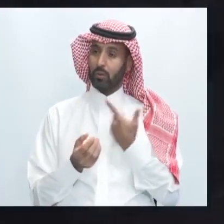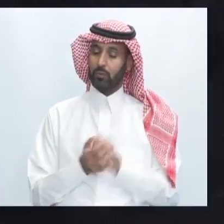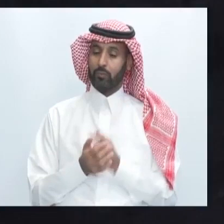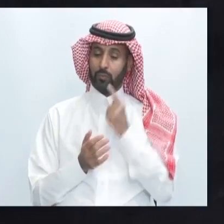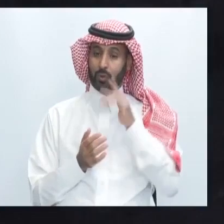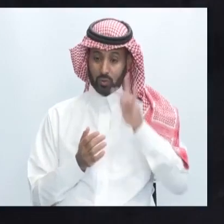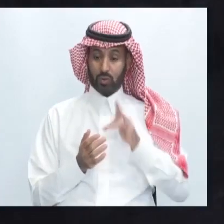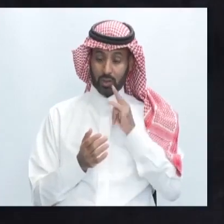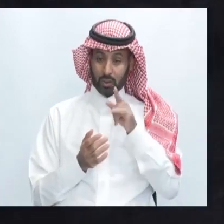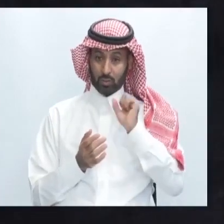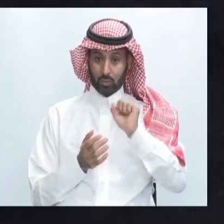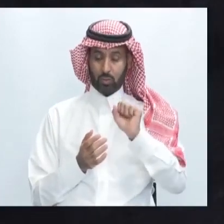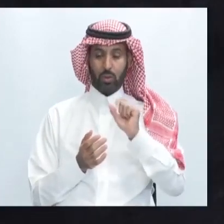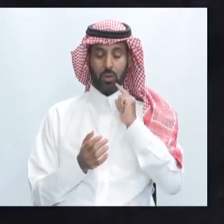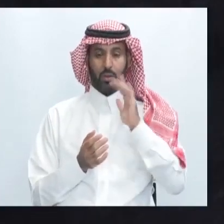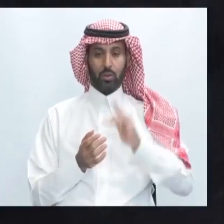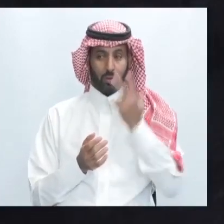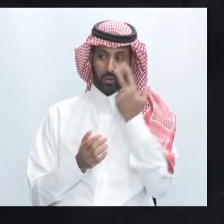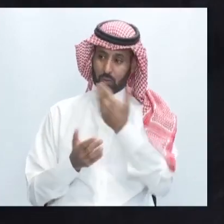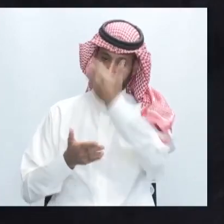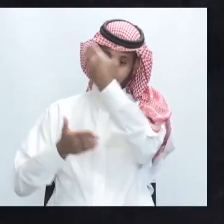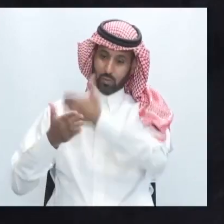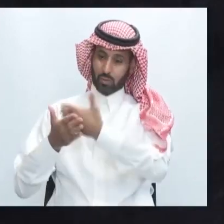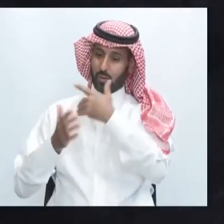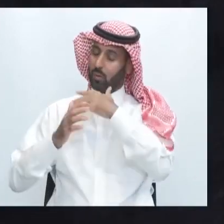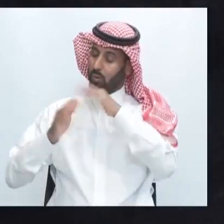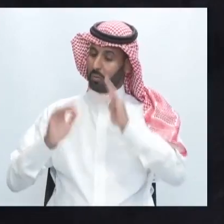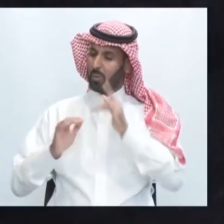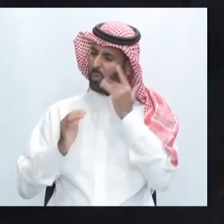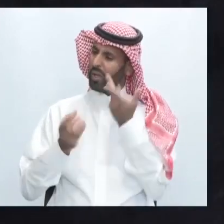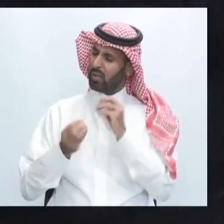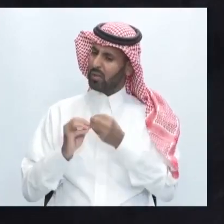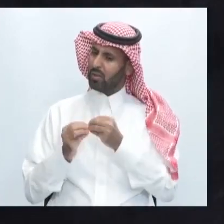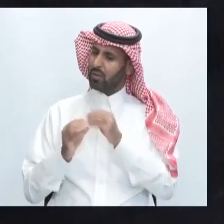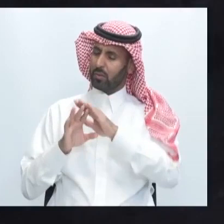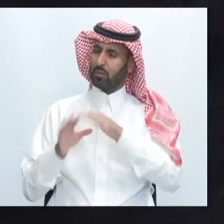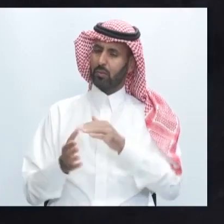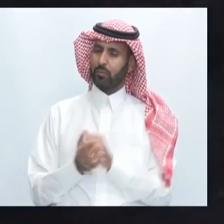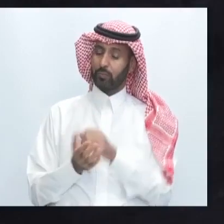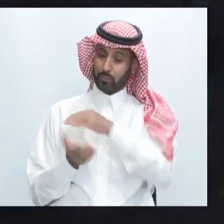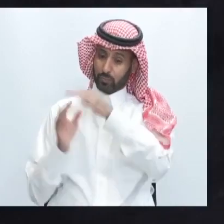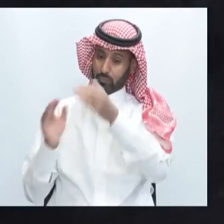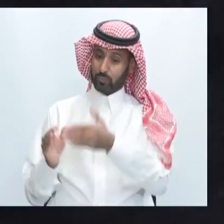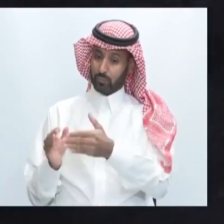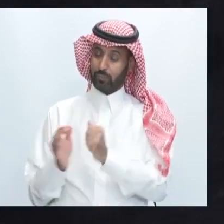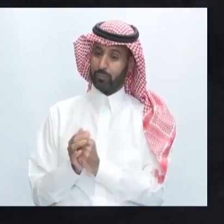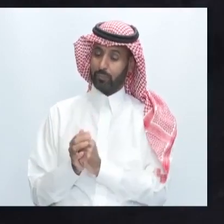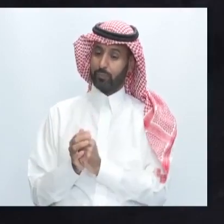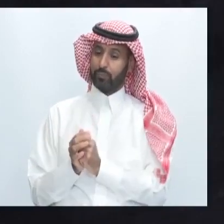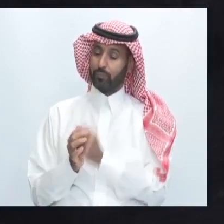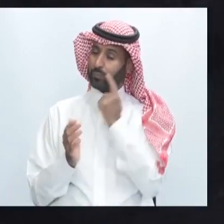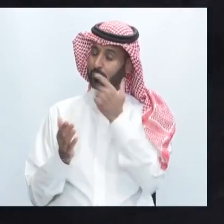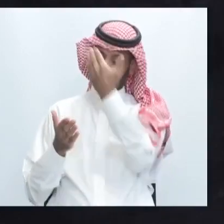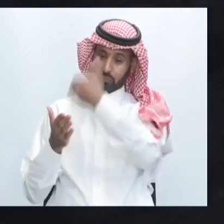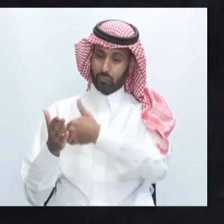in your room now. Look at the walls, look at the furniture. What color is the room you are in? What color are the